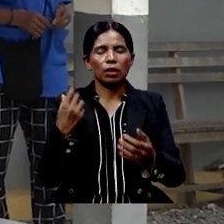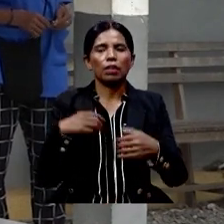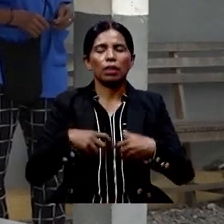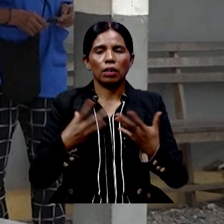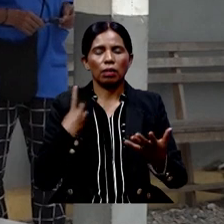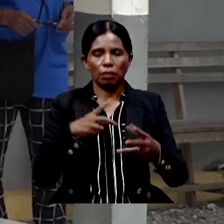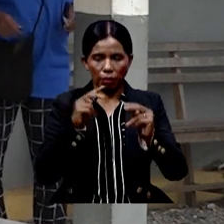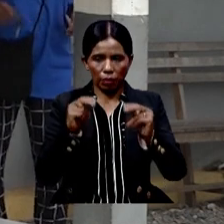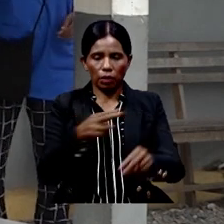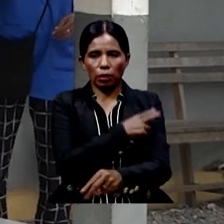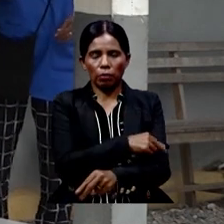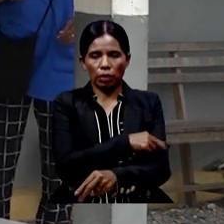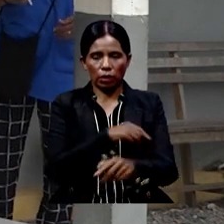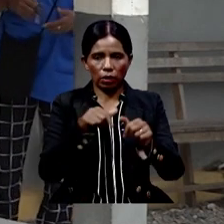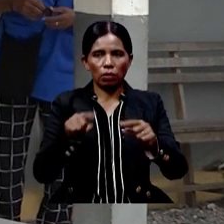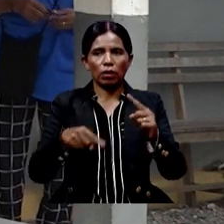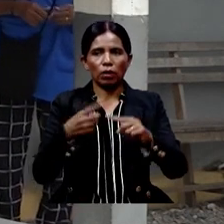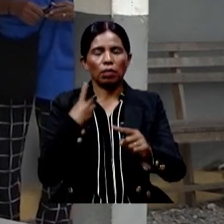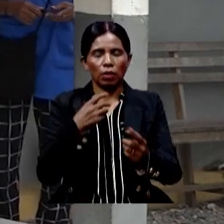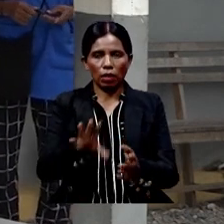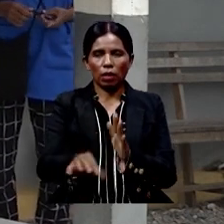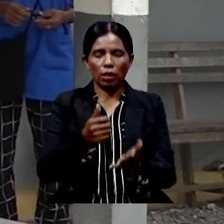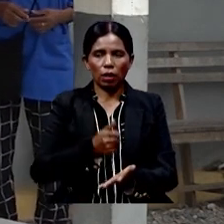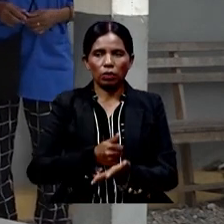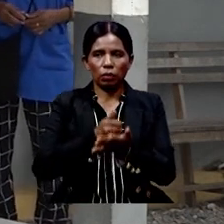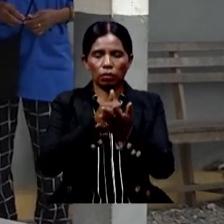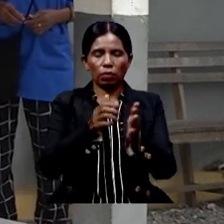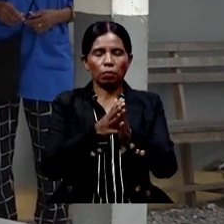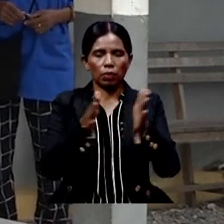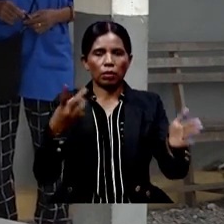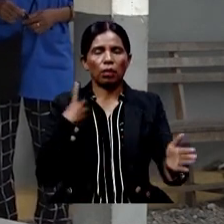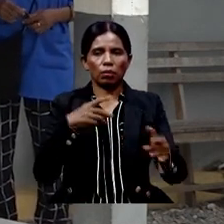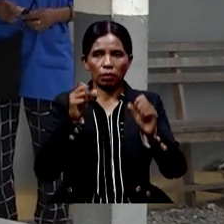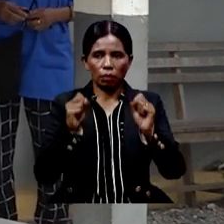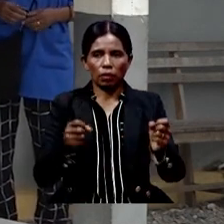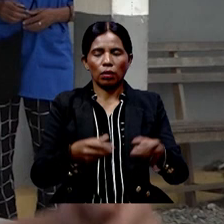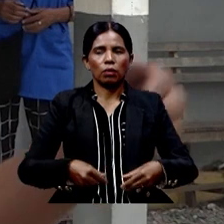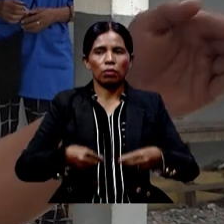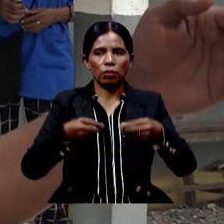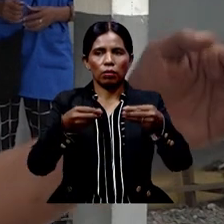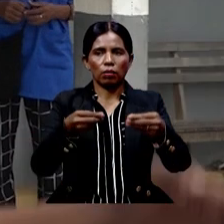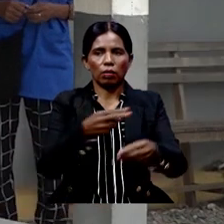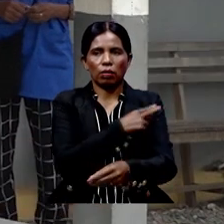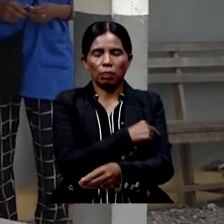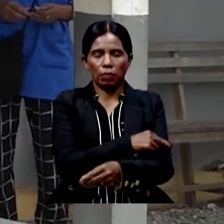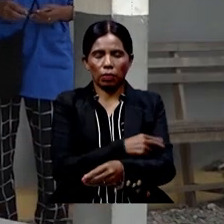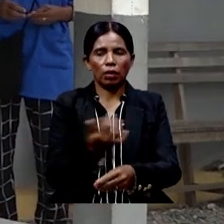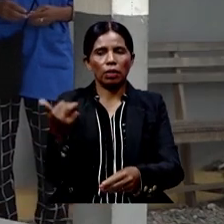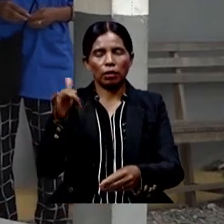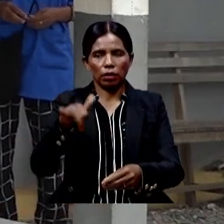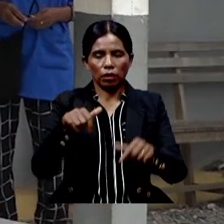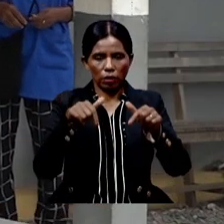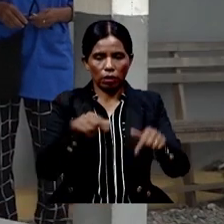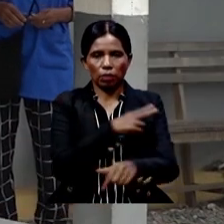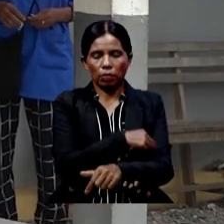sen saudi ne Se o hira mihetan apoio quantidade no bebot, ami se bele a distribuitan baia posto saúde sira no bema ia centro